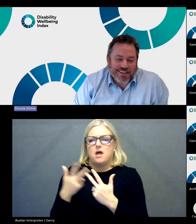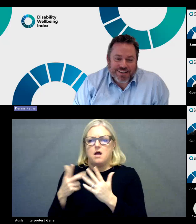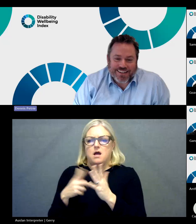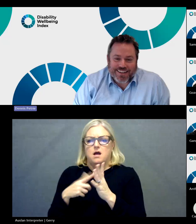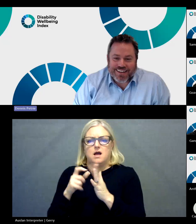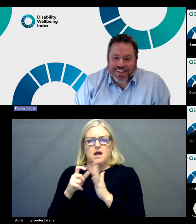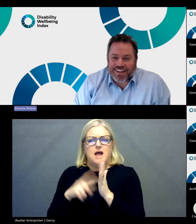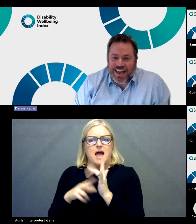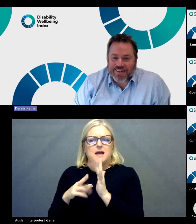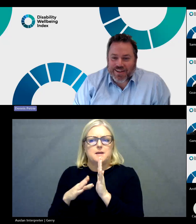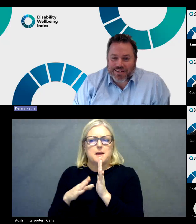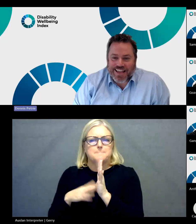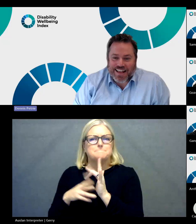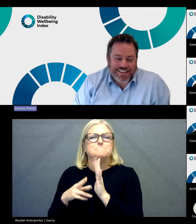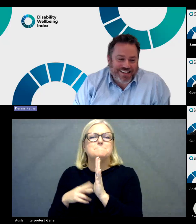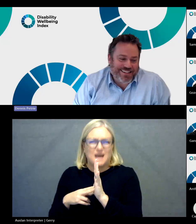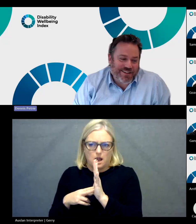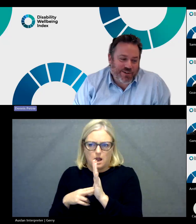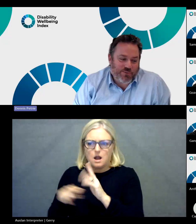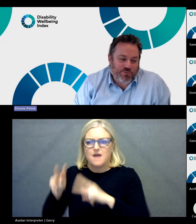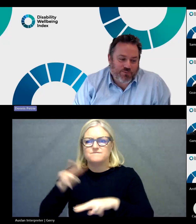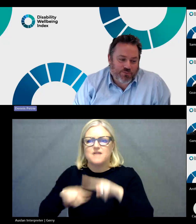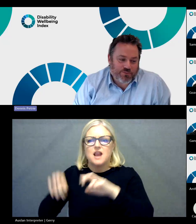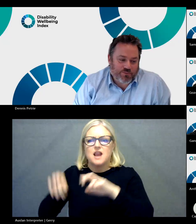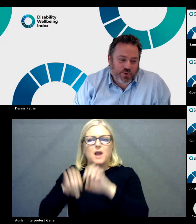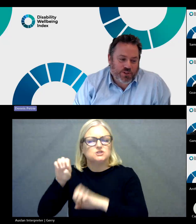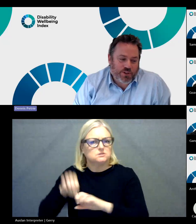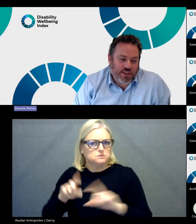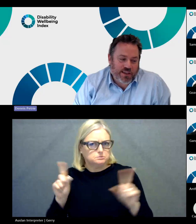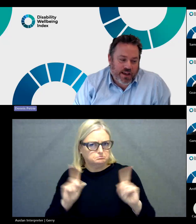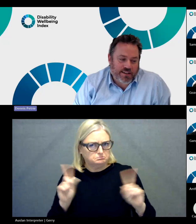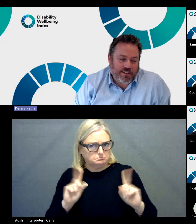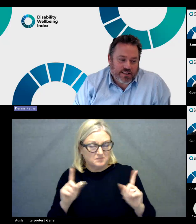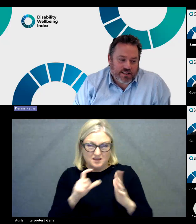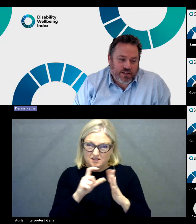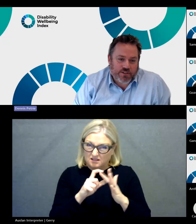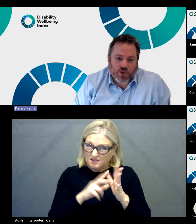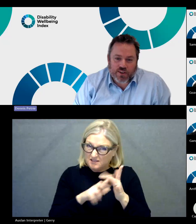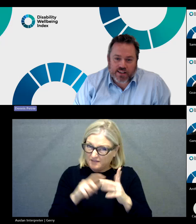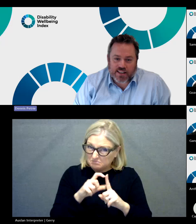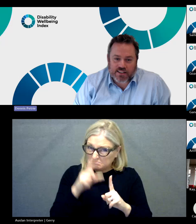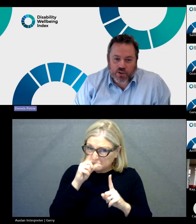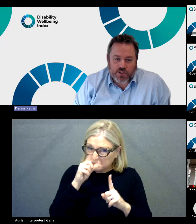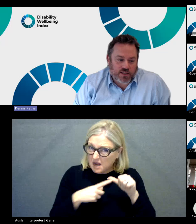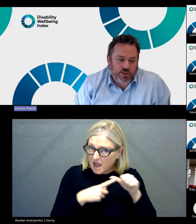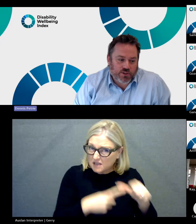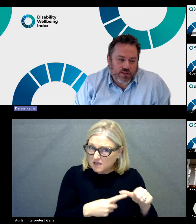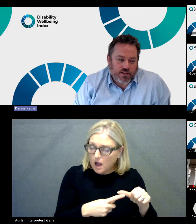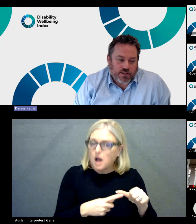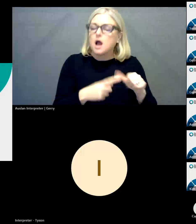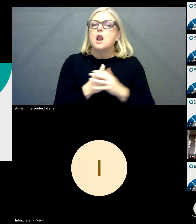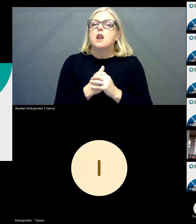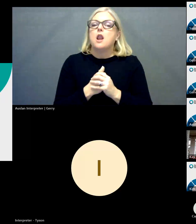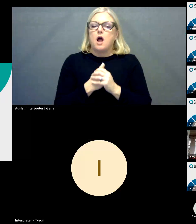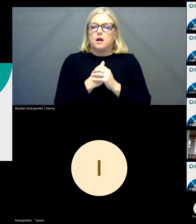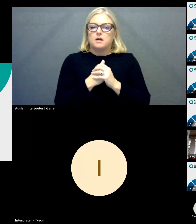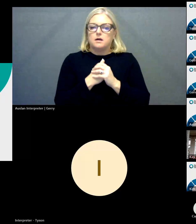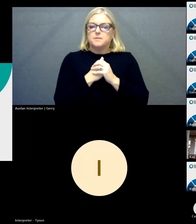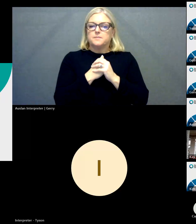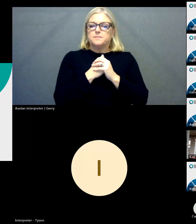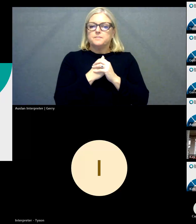and have a go at tackling it. What do you think about, survey settings only or